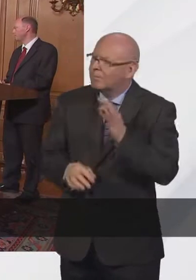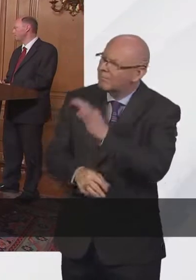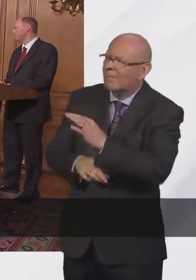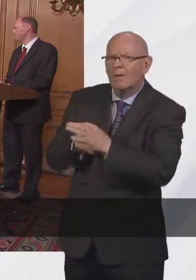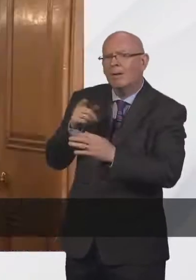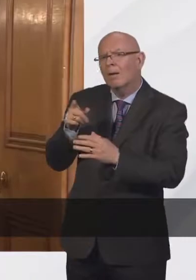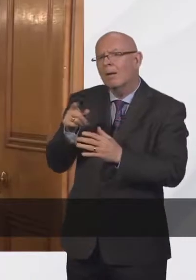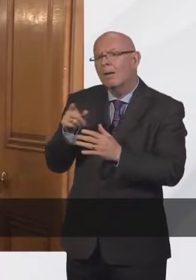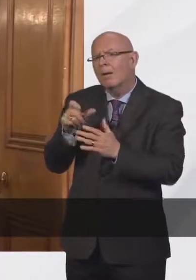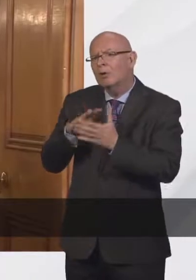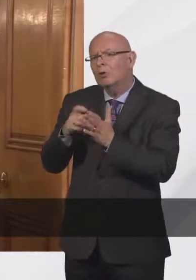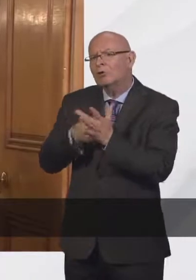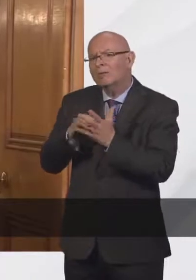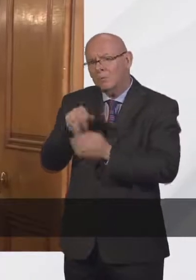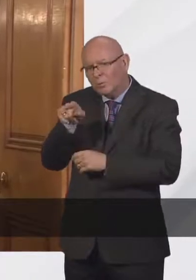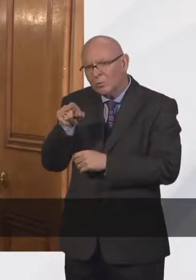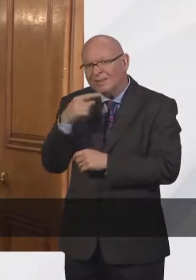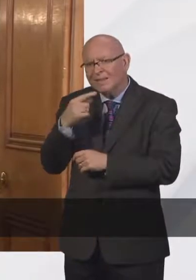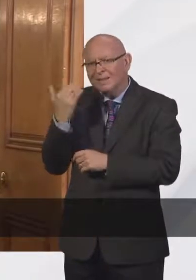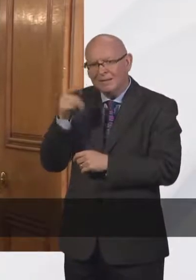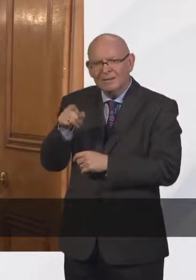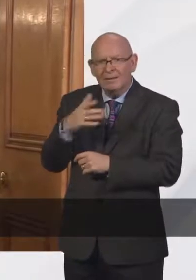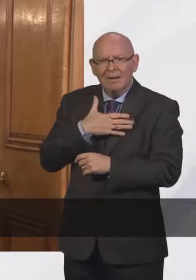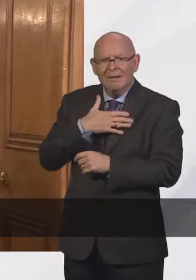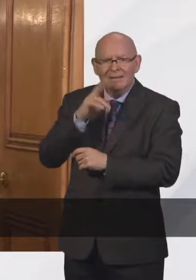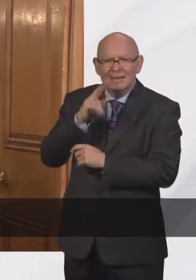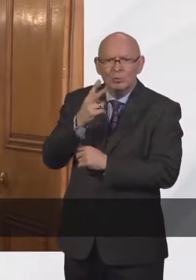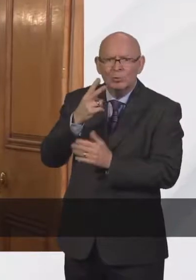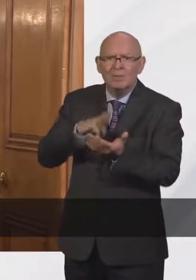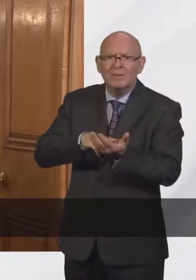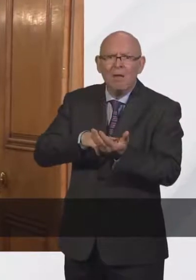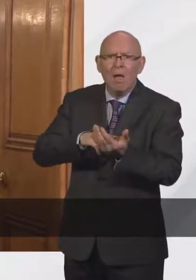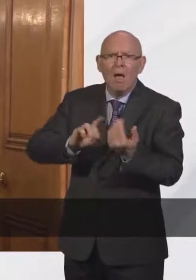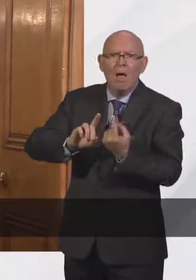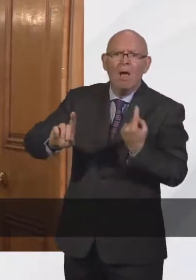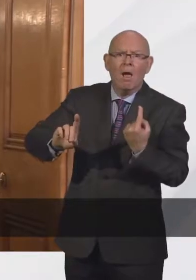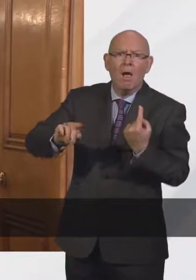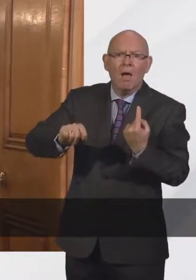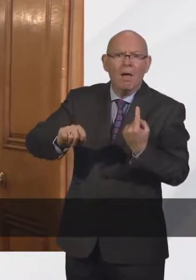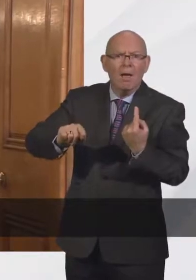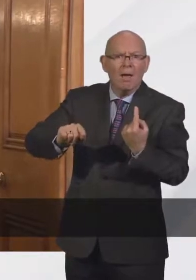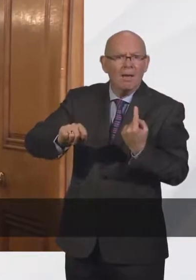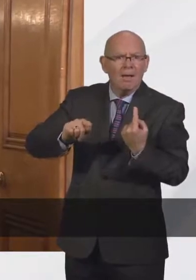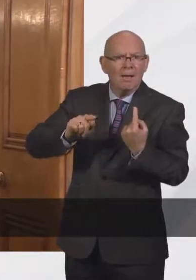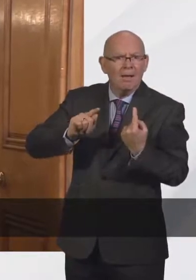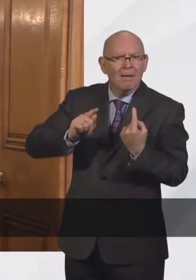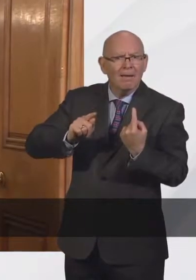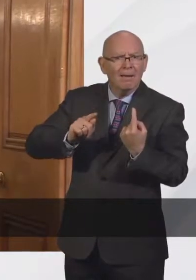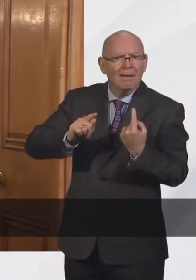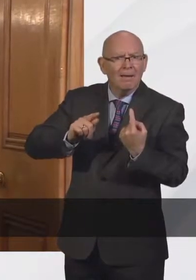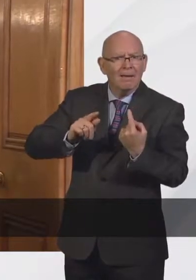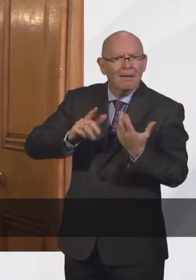absolutely right for everybody to be cautious right now. And I hope that everybody listening to what we've set out can understand